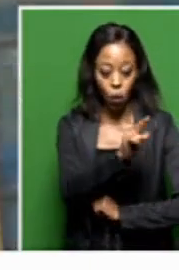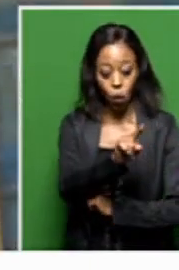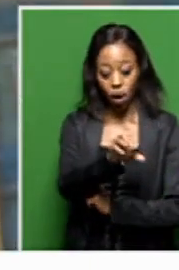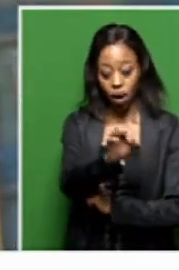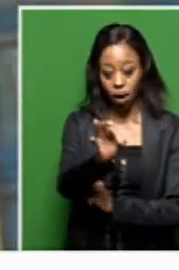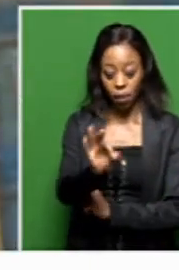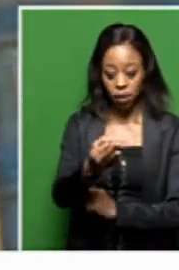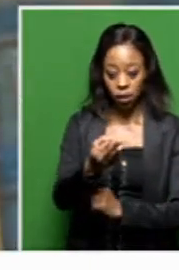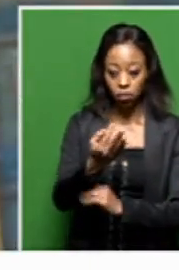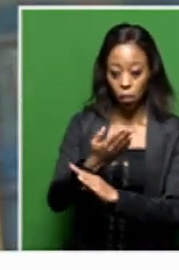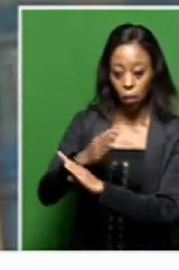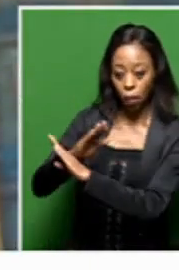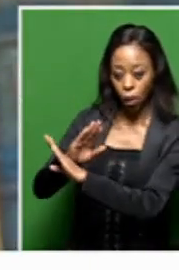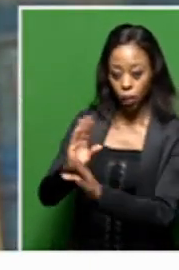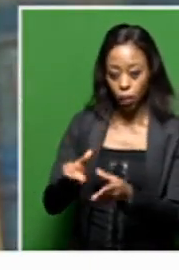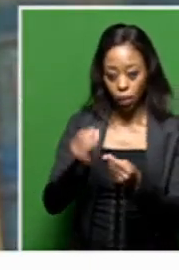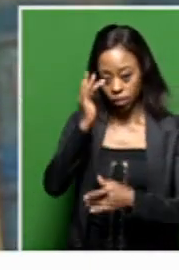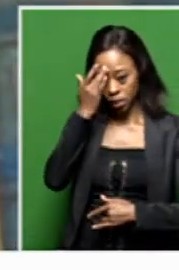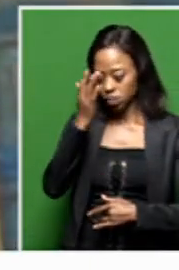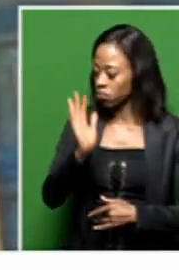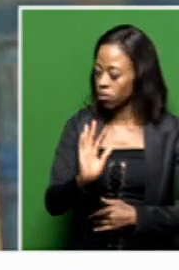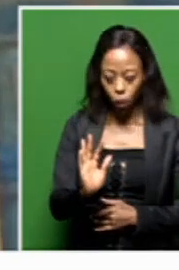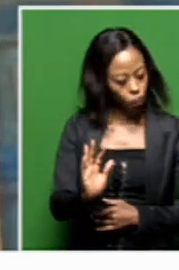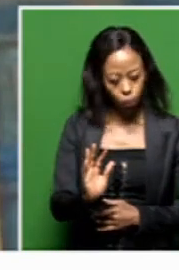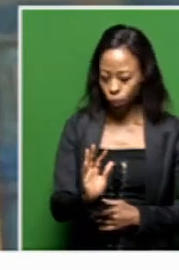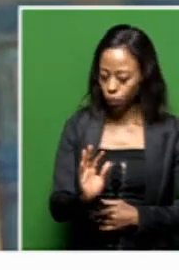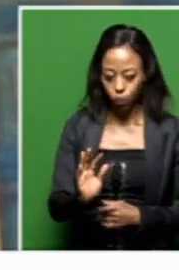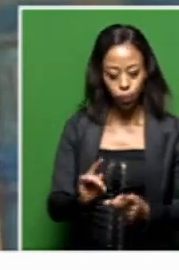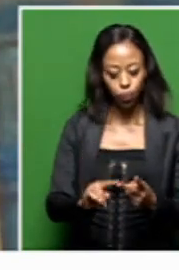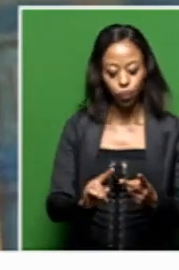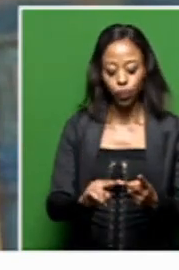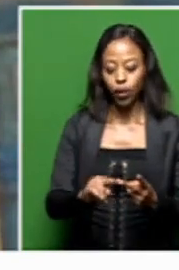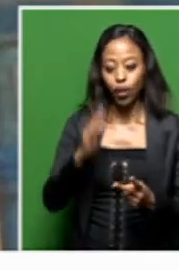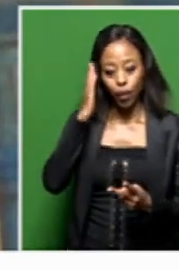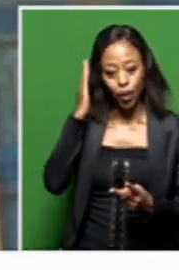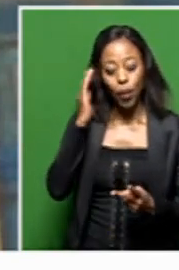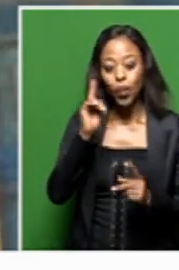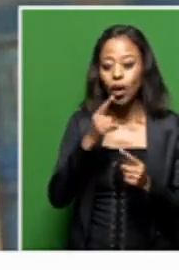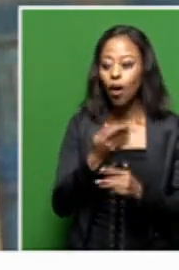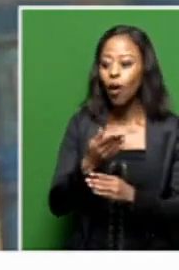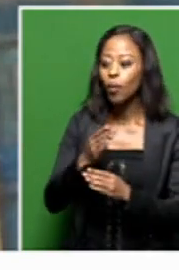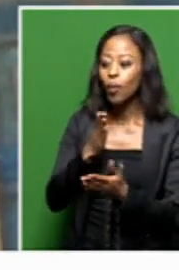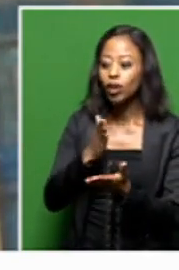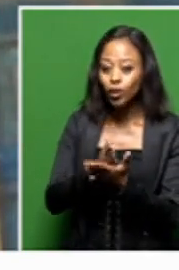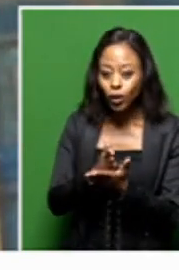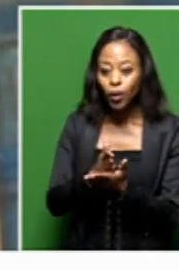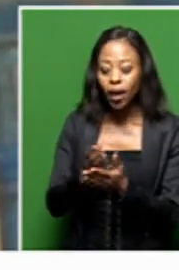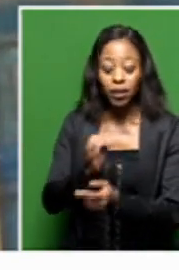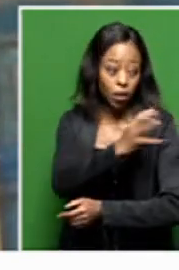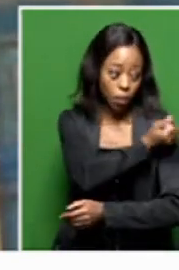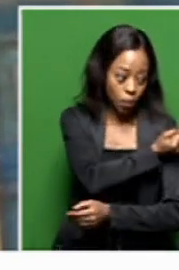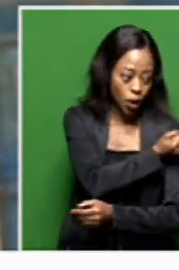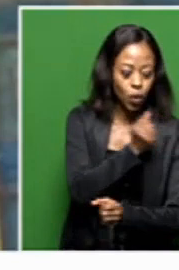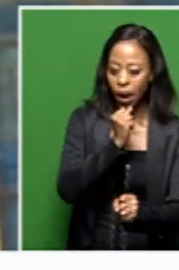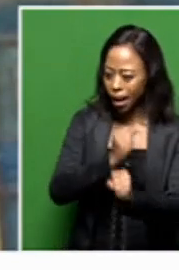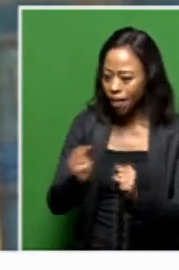100% foolproof. We know that it does not 100% prevent infection, but we do know very